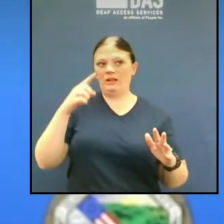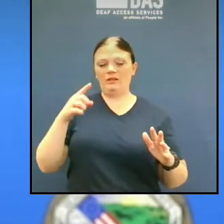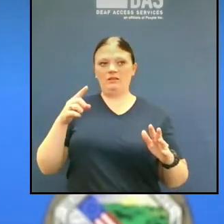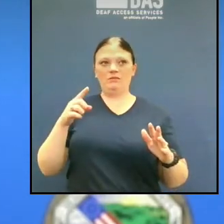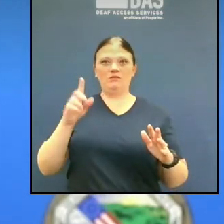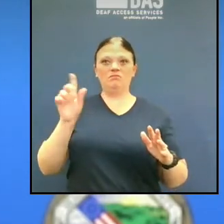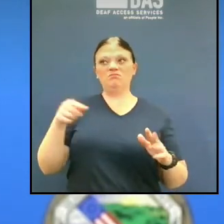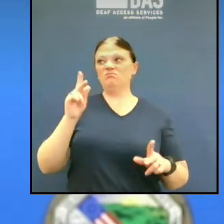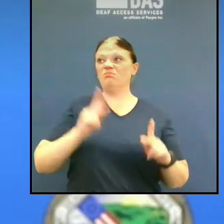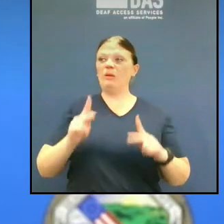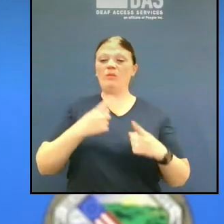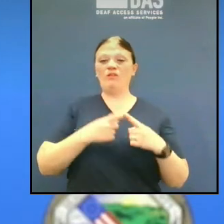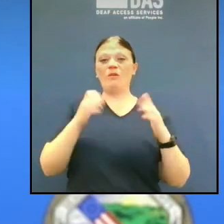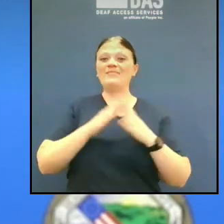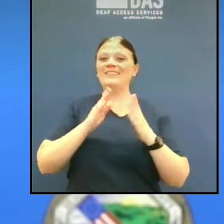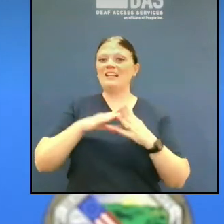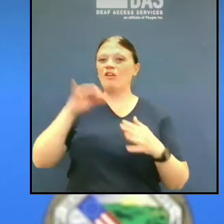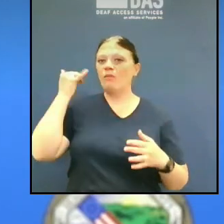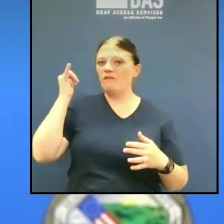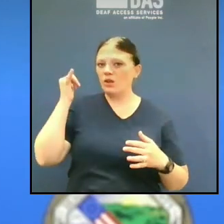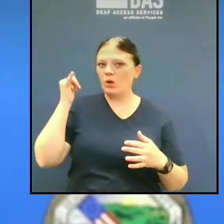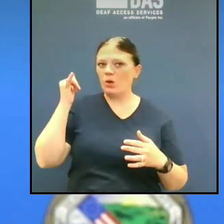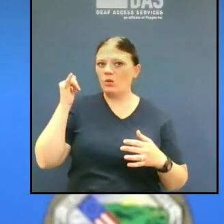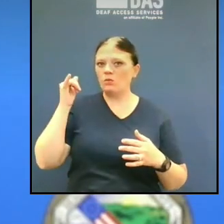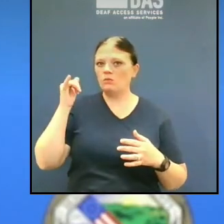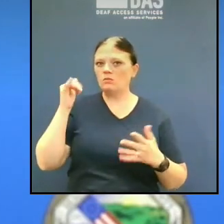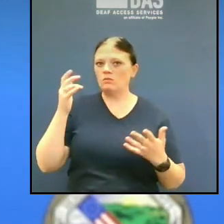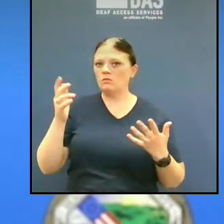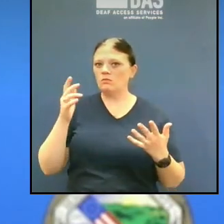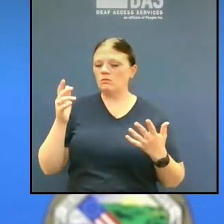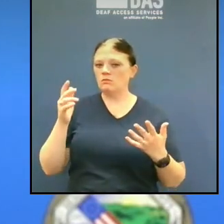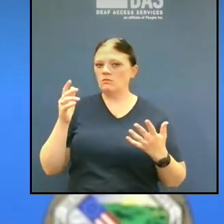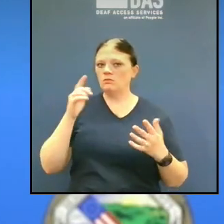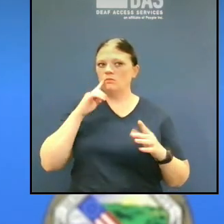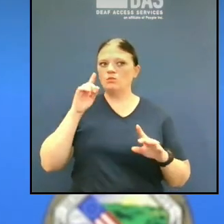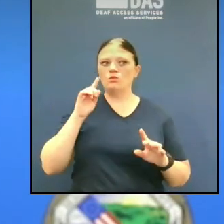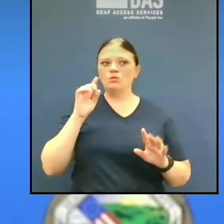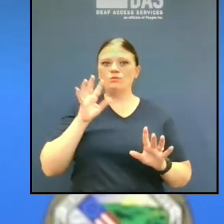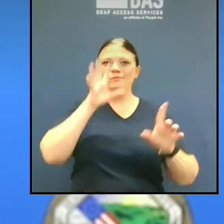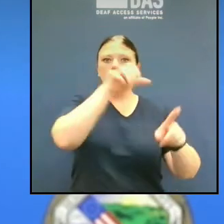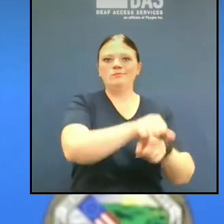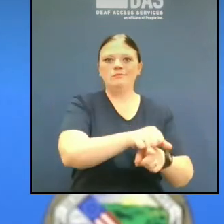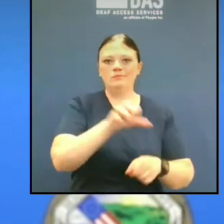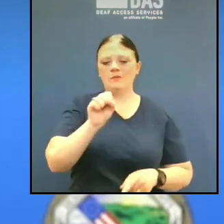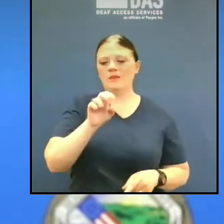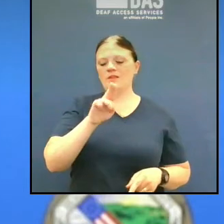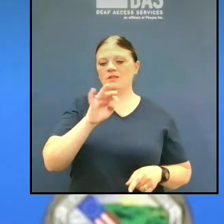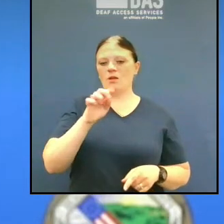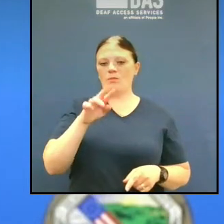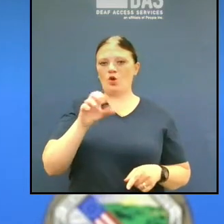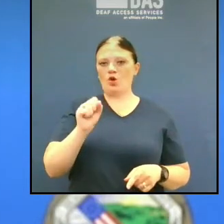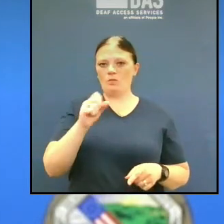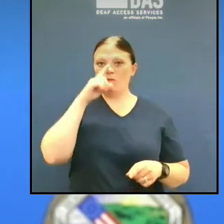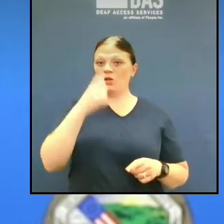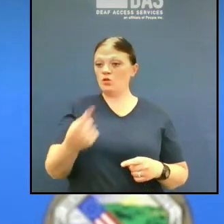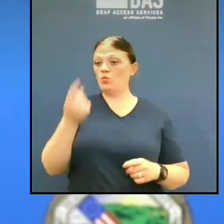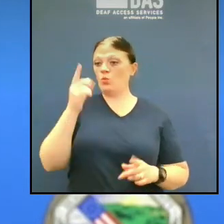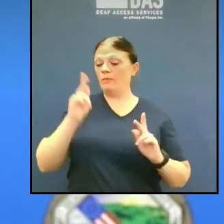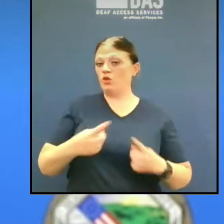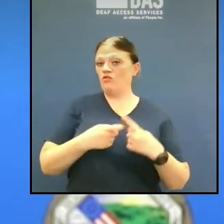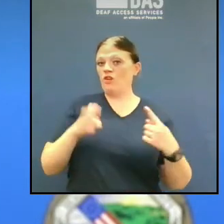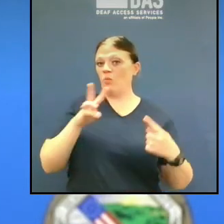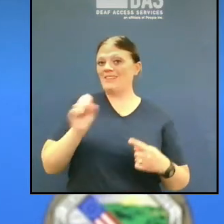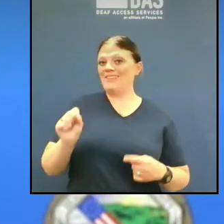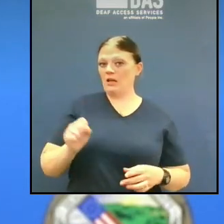just individuals coming from the city of Buffalo to prey on those in the suburbs, because I know at least one of the individuals was from the town of West Seneca.